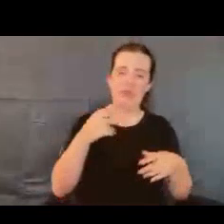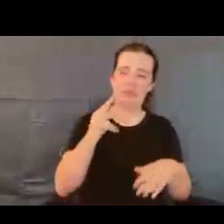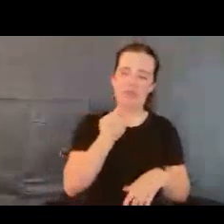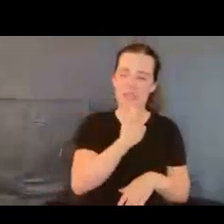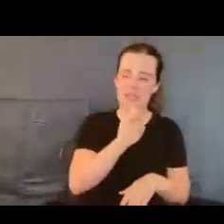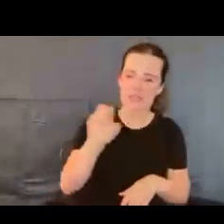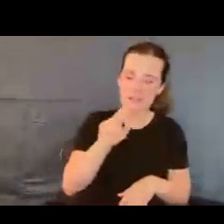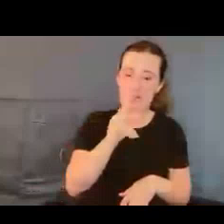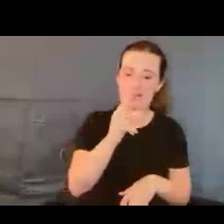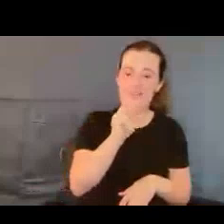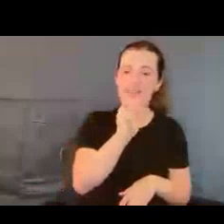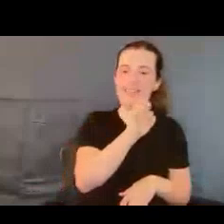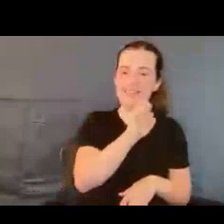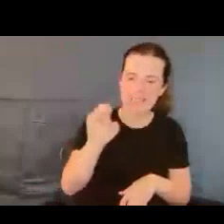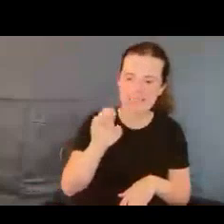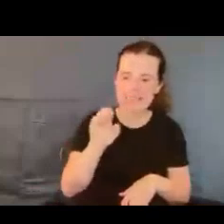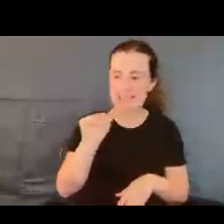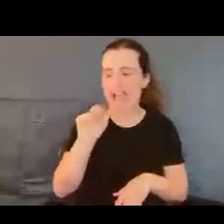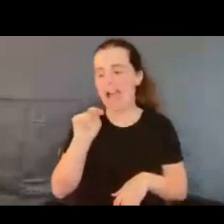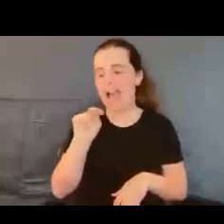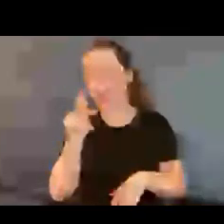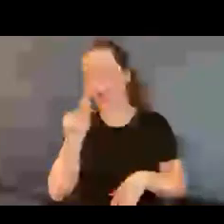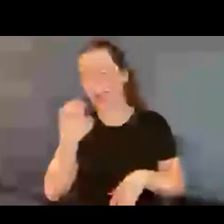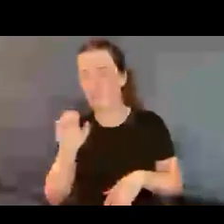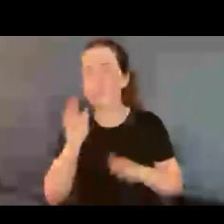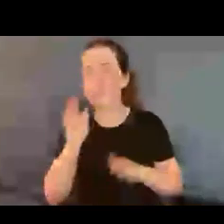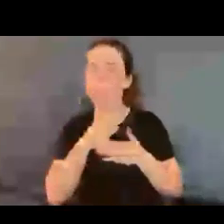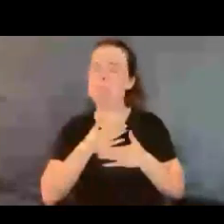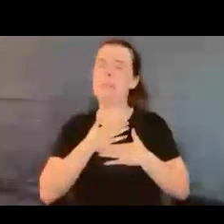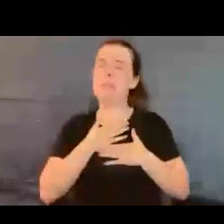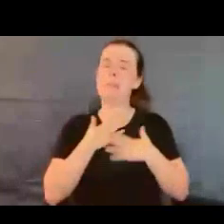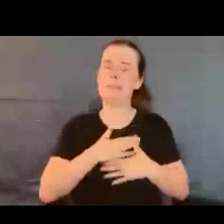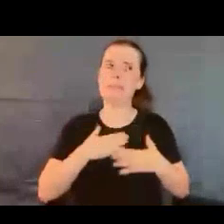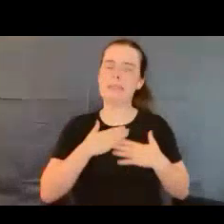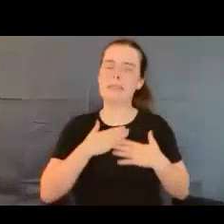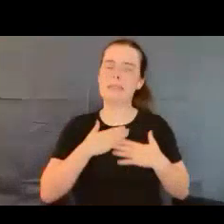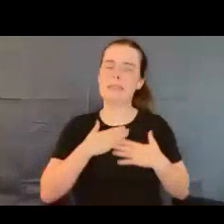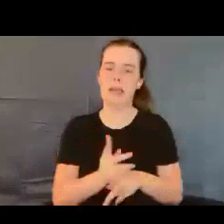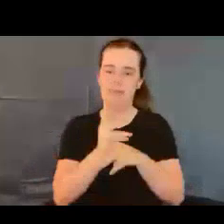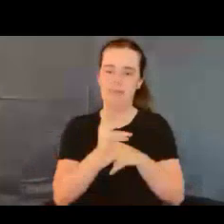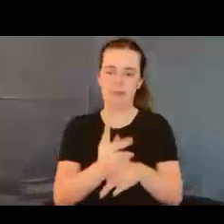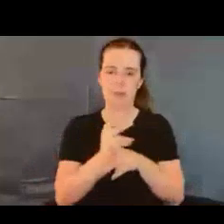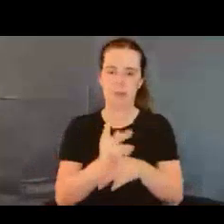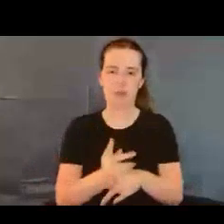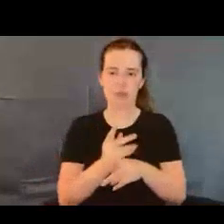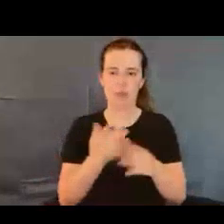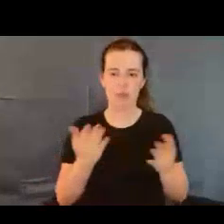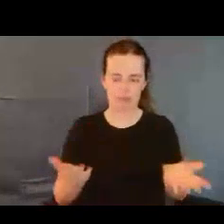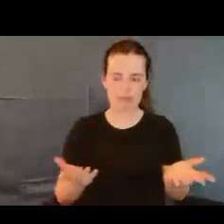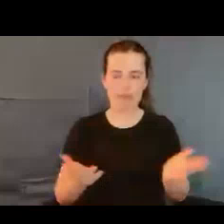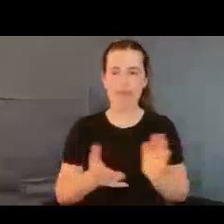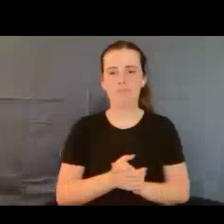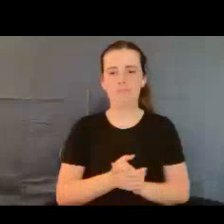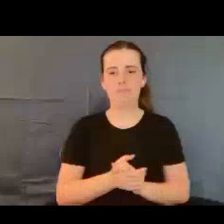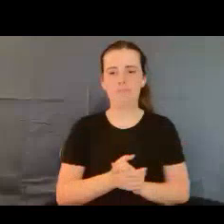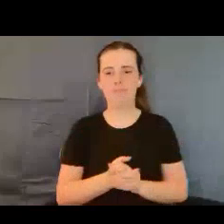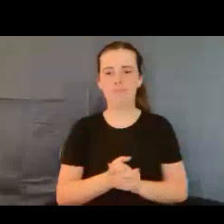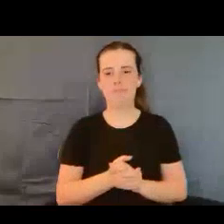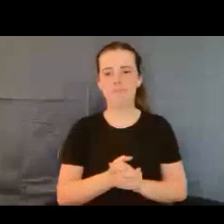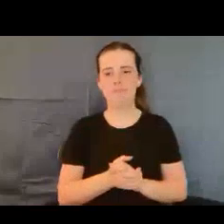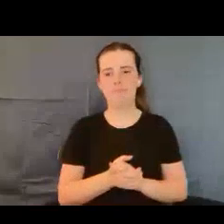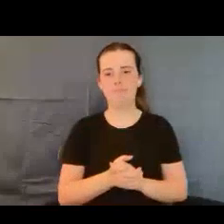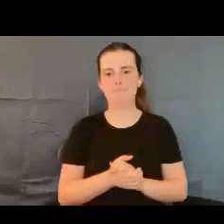be careful, but I wouldn't put it past anything else that you would have done running trail training unless you were only running on very smooth trails in California or